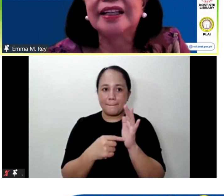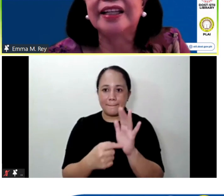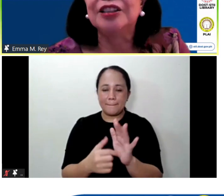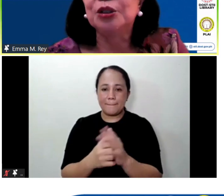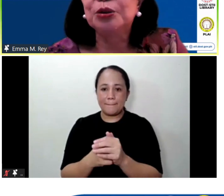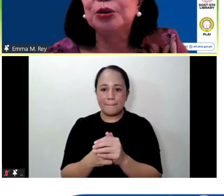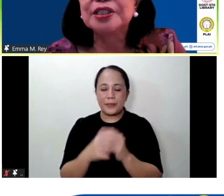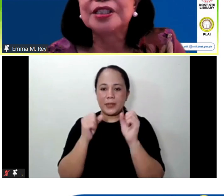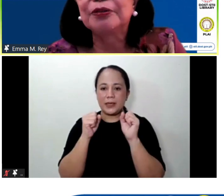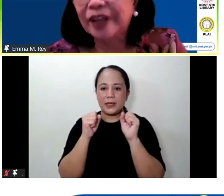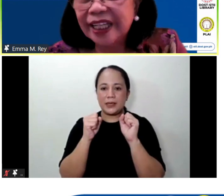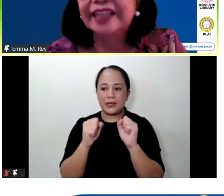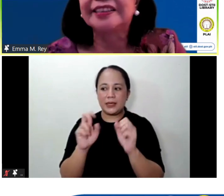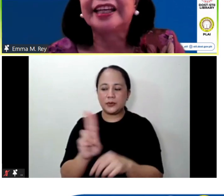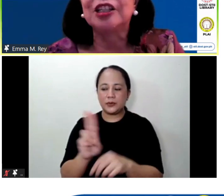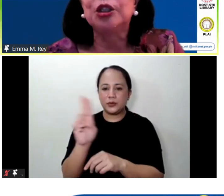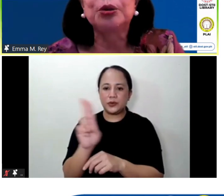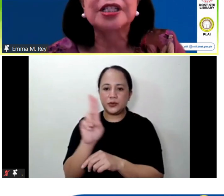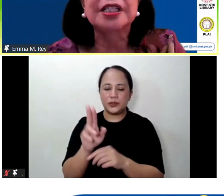vehicles can use,